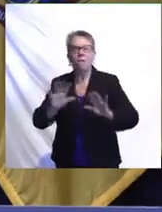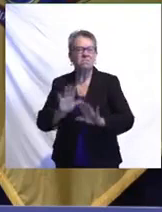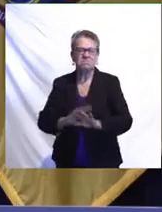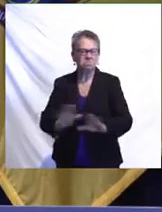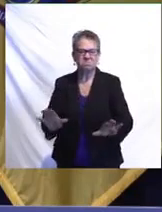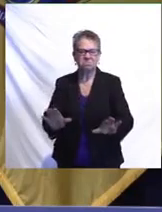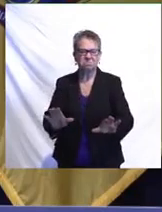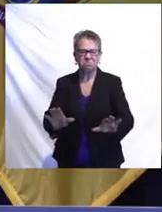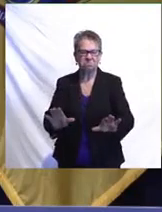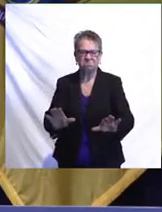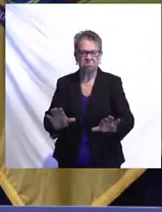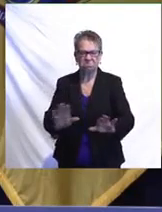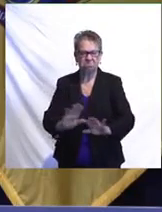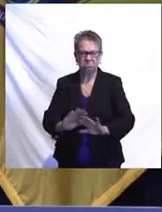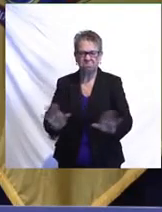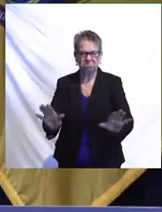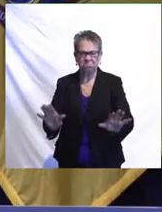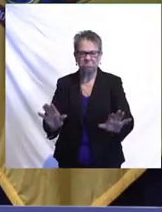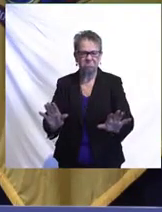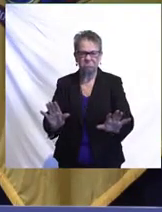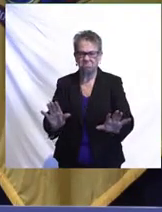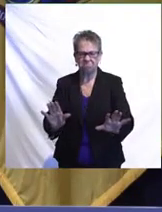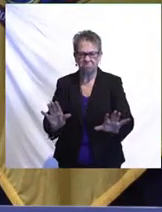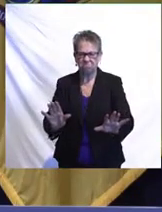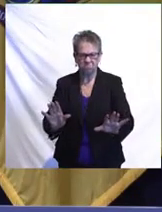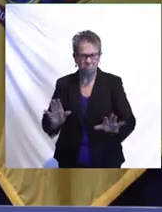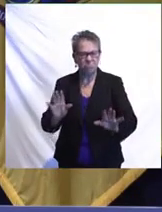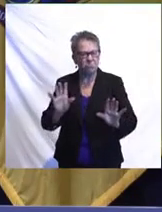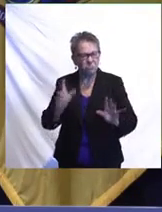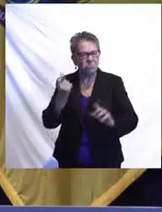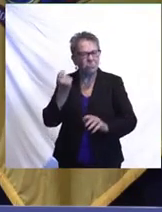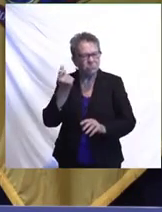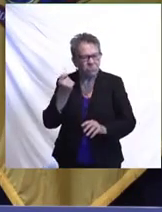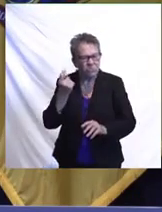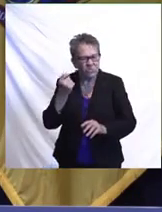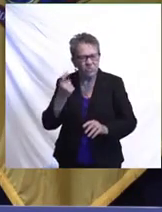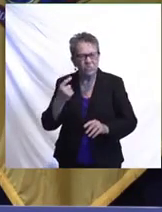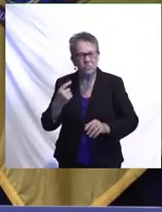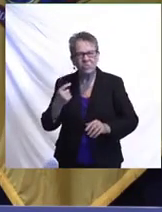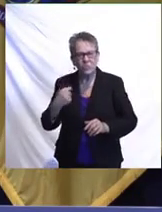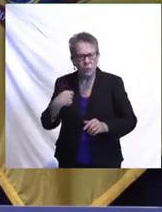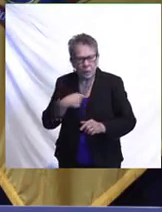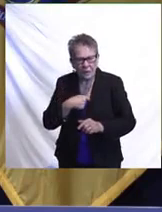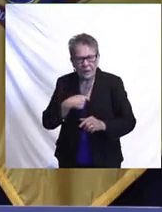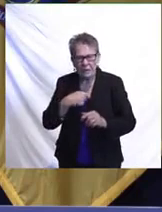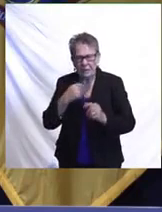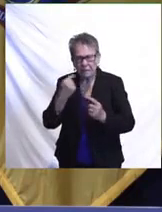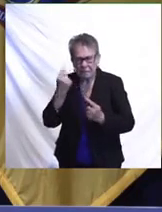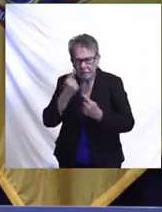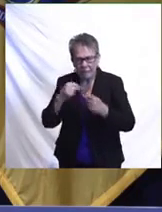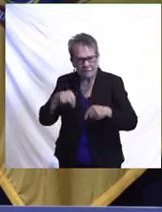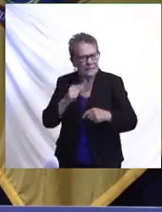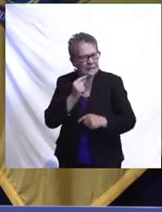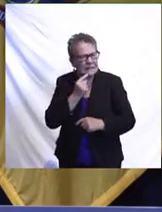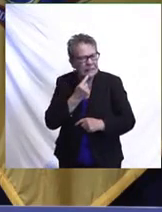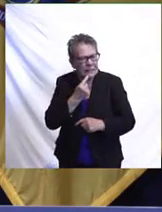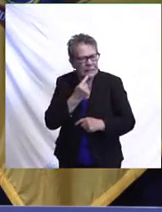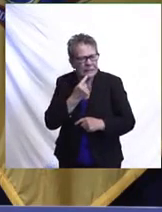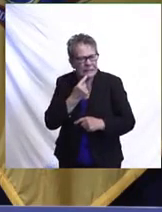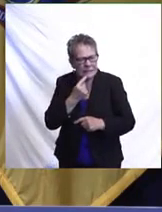But are we taking this seriously? Are we sober about it? Are we going to look to make decisions based on the science